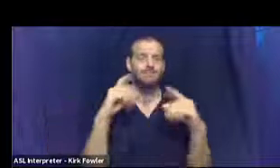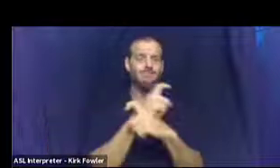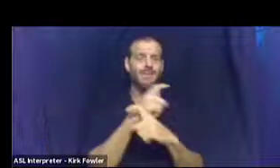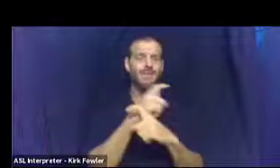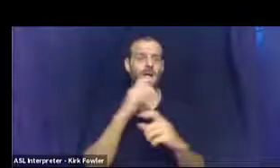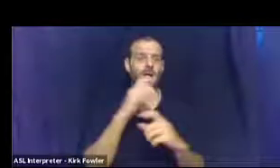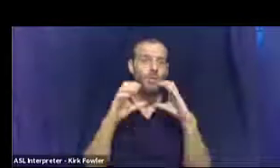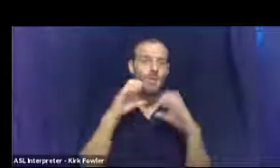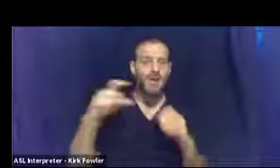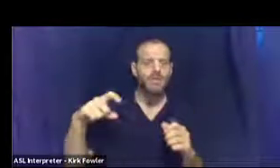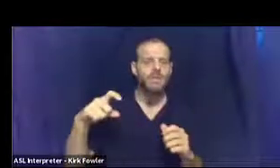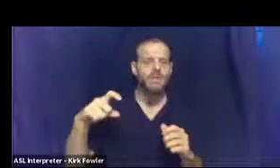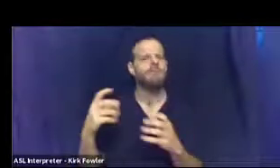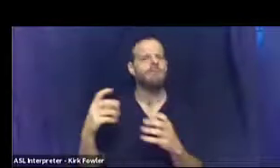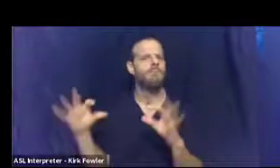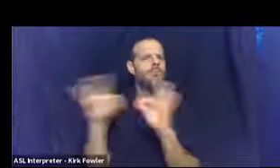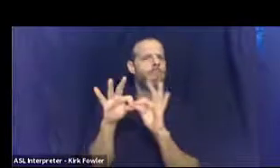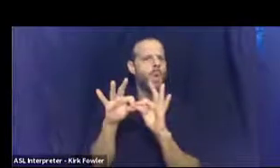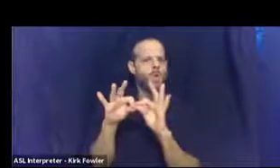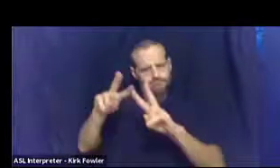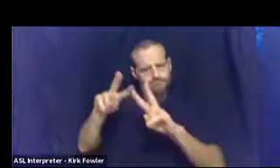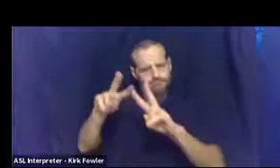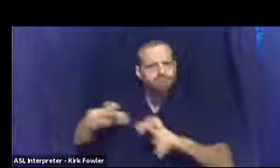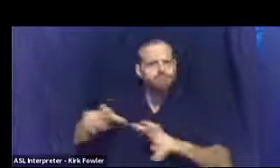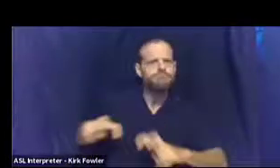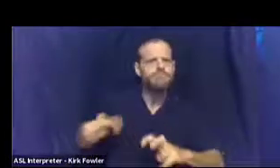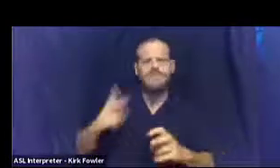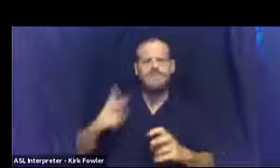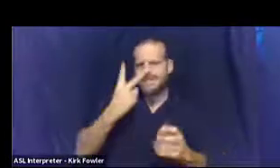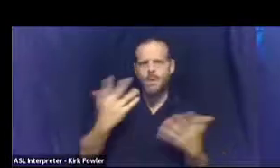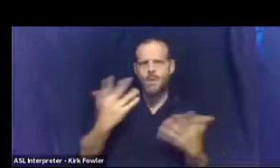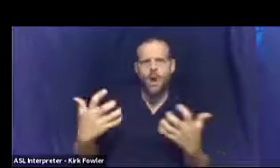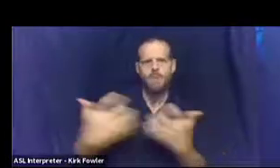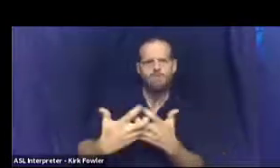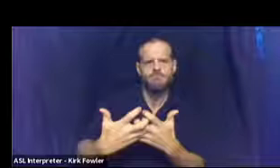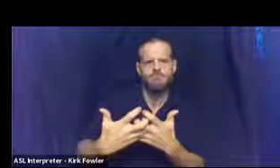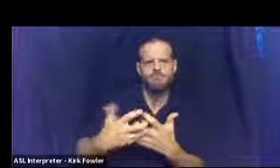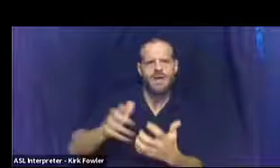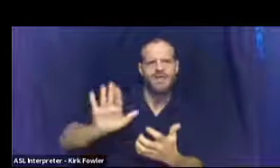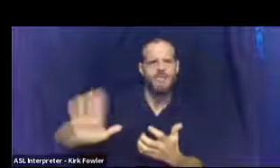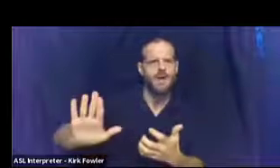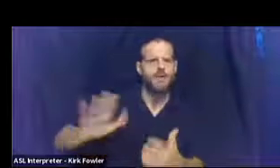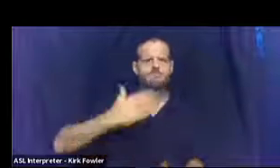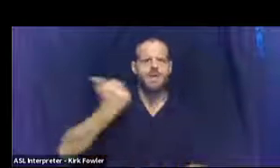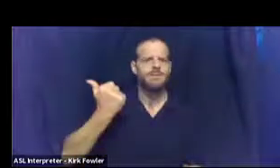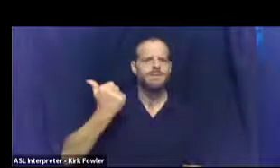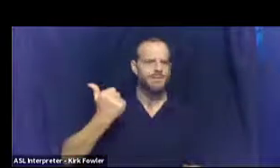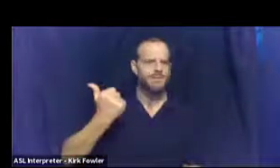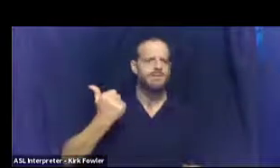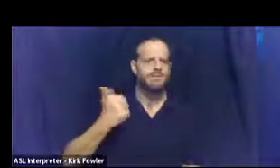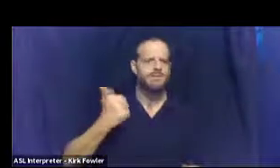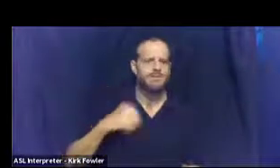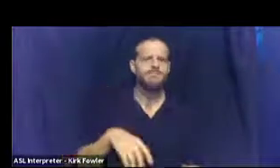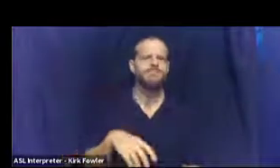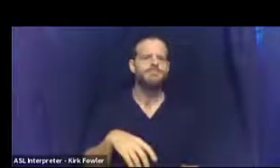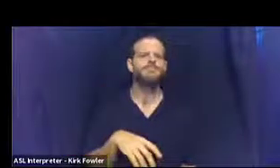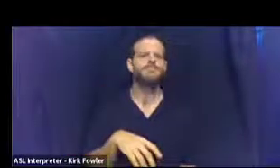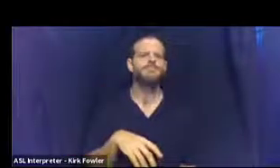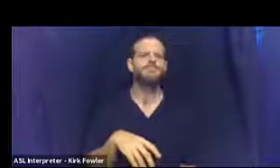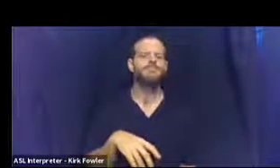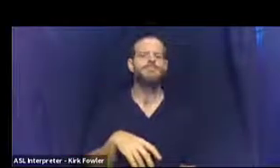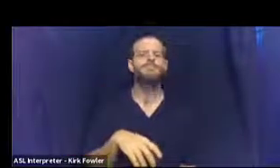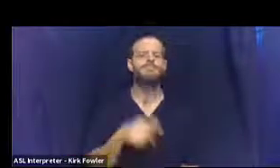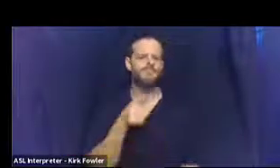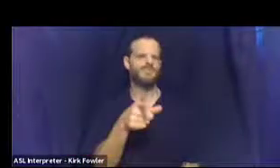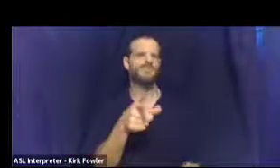be incorporating scent into the calendar system or movement into their calendar system, and so it gives us